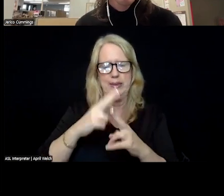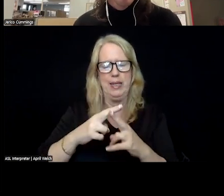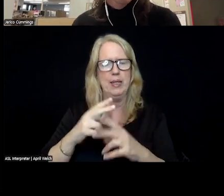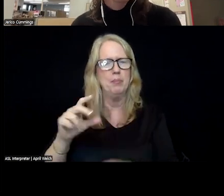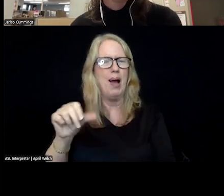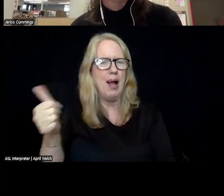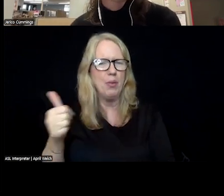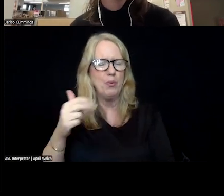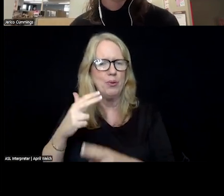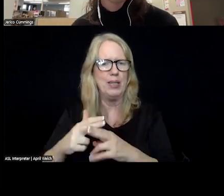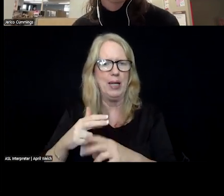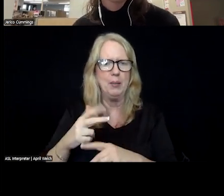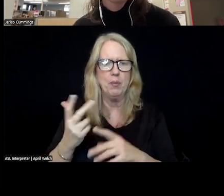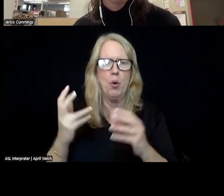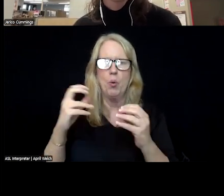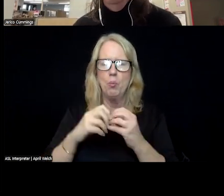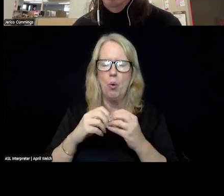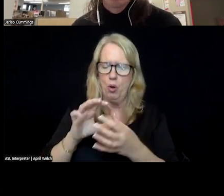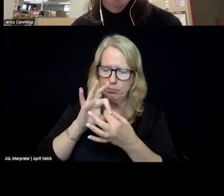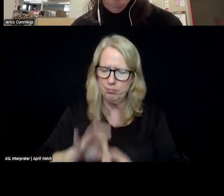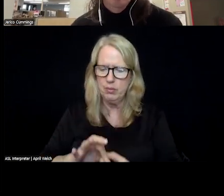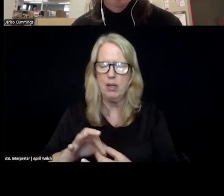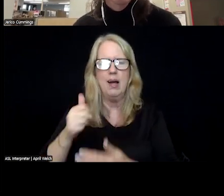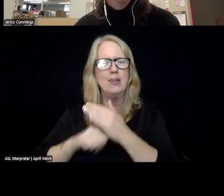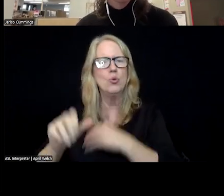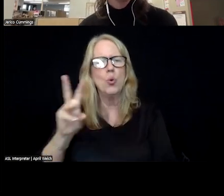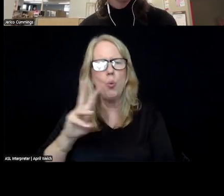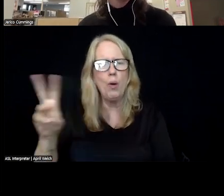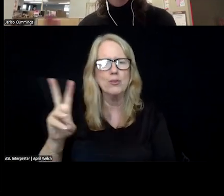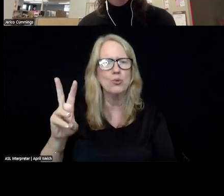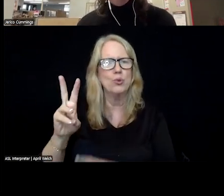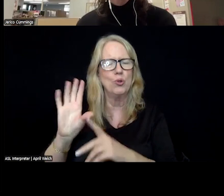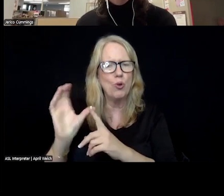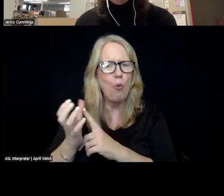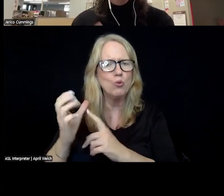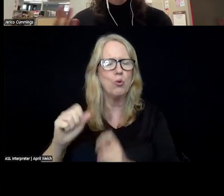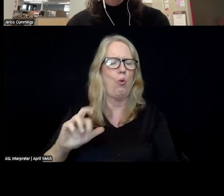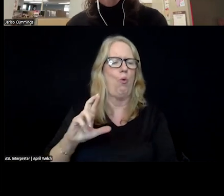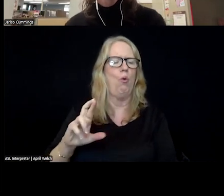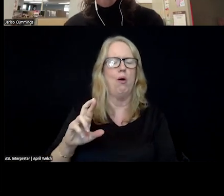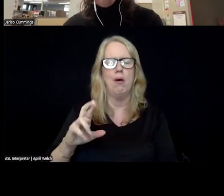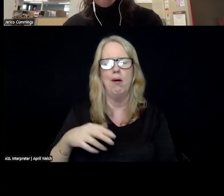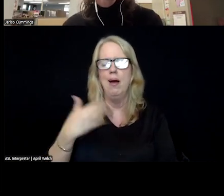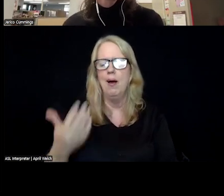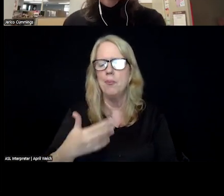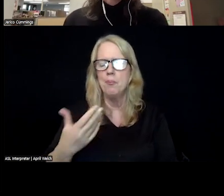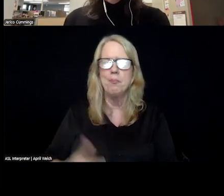name are more rooted in Western culture or are not